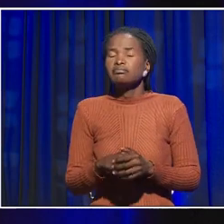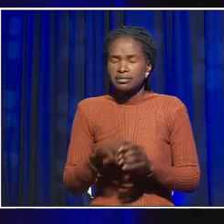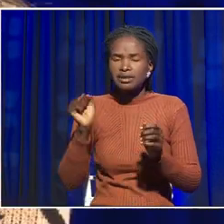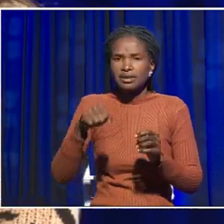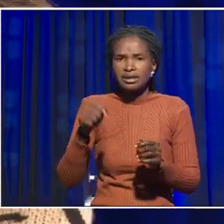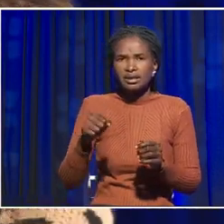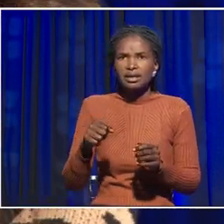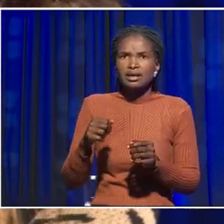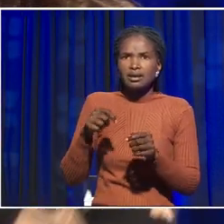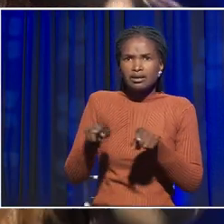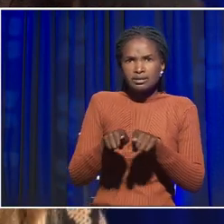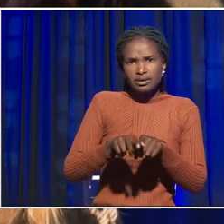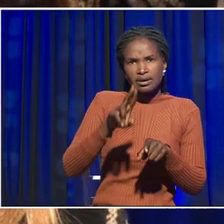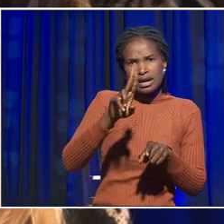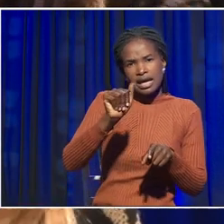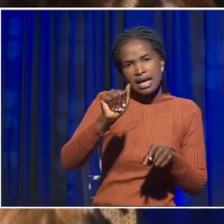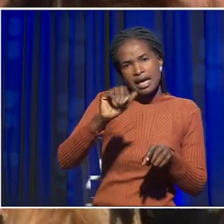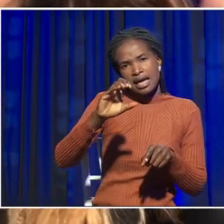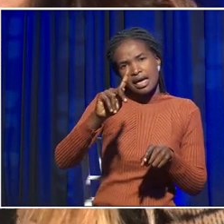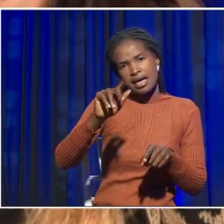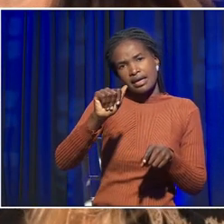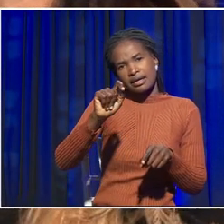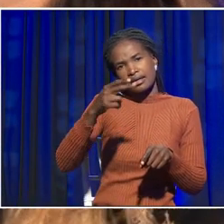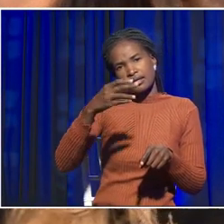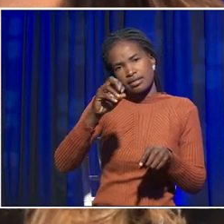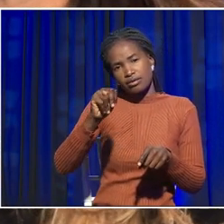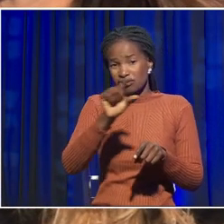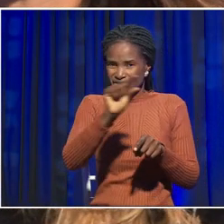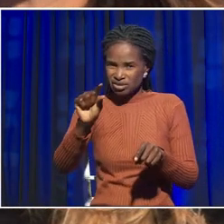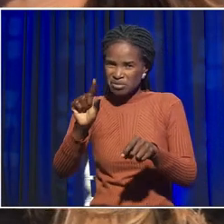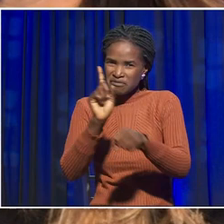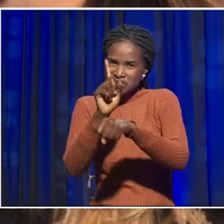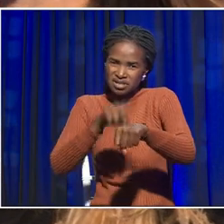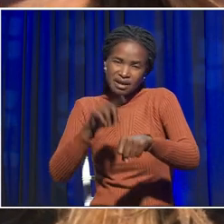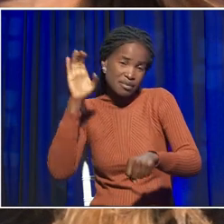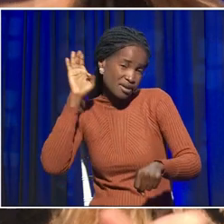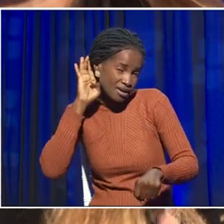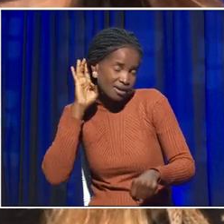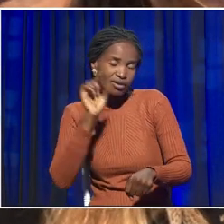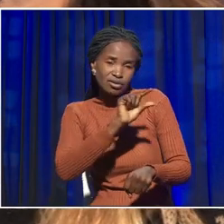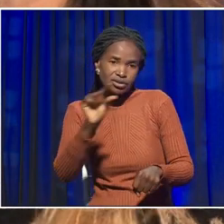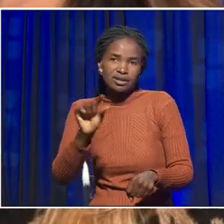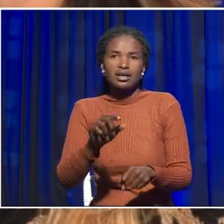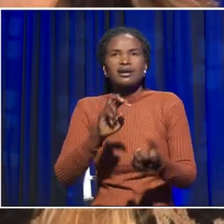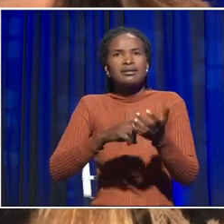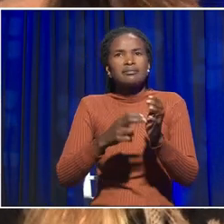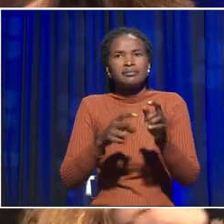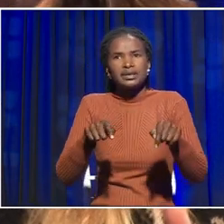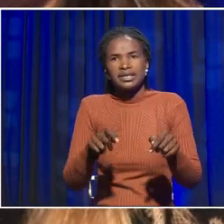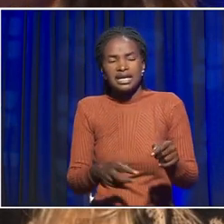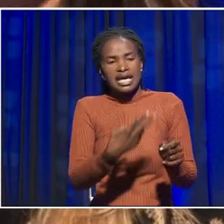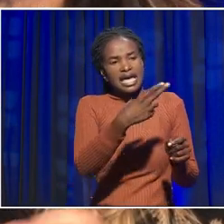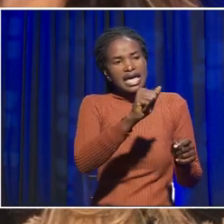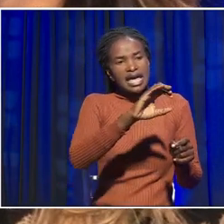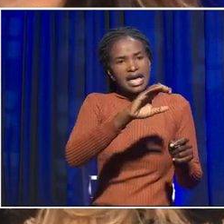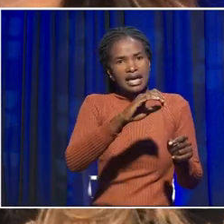a hackathon. So just for the audience that maybe heard this term for the first time, hackathon is basically a merging between